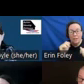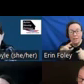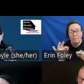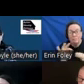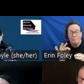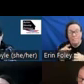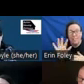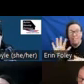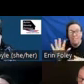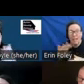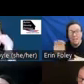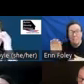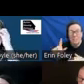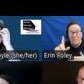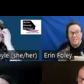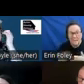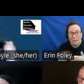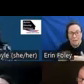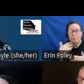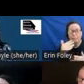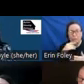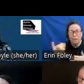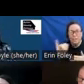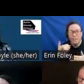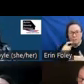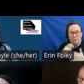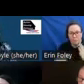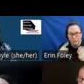owner occupier interest rates.